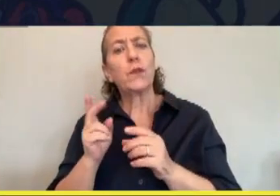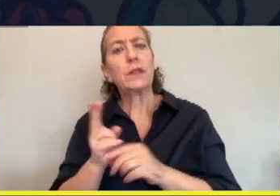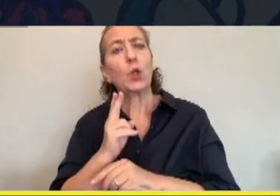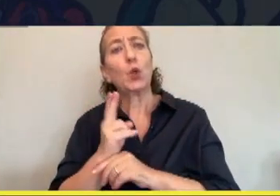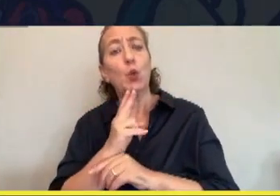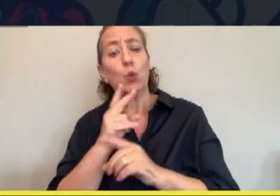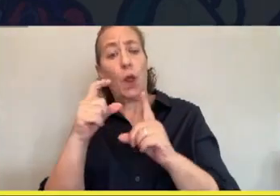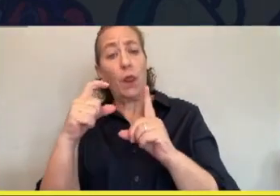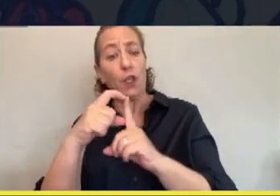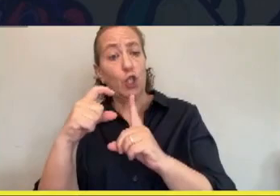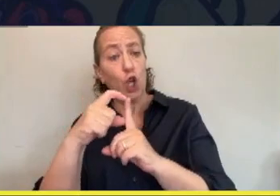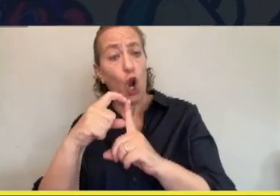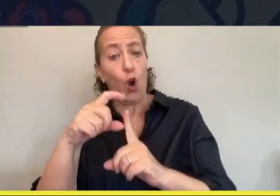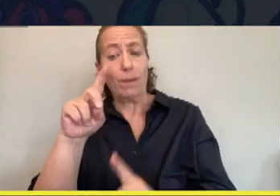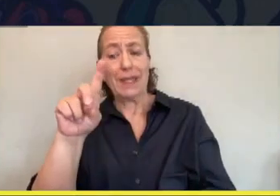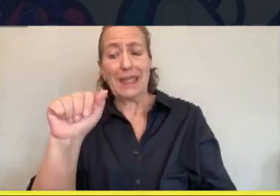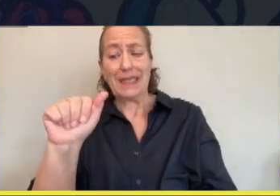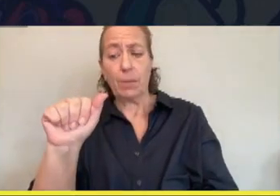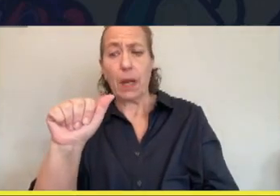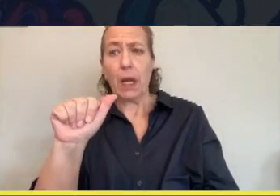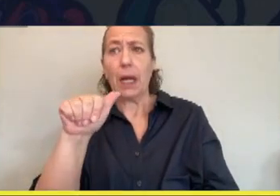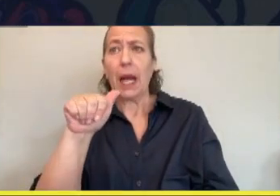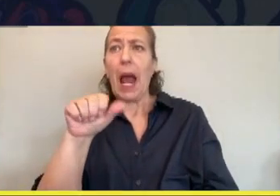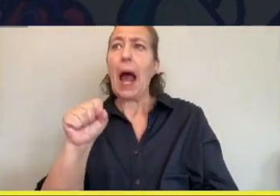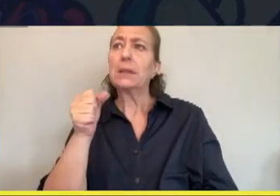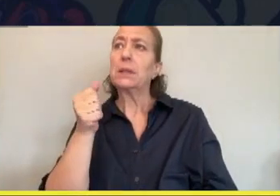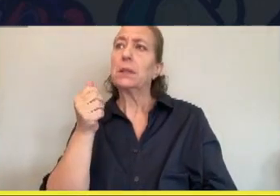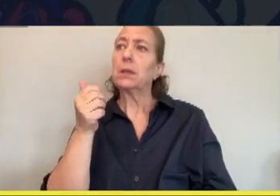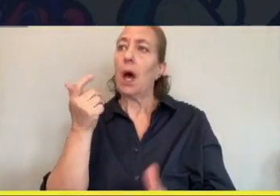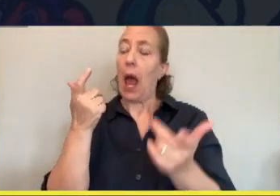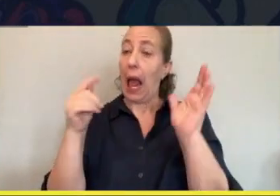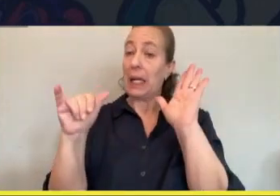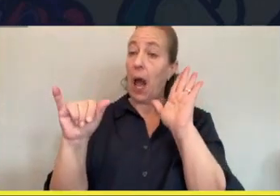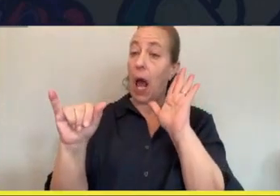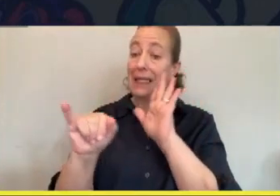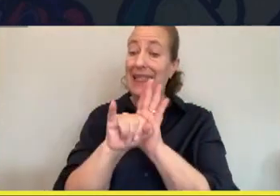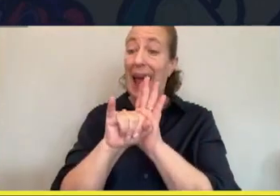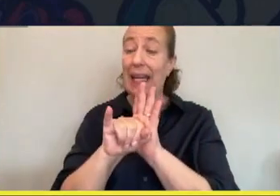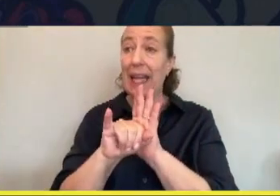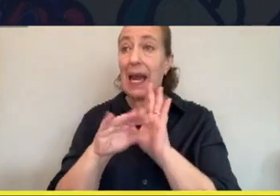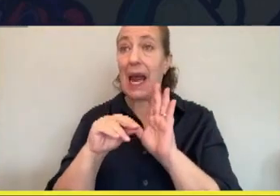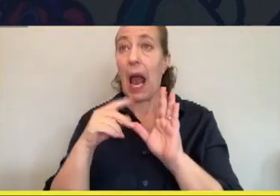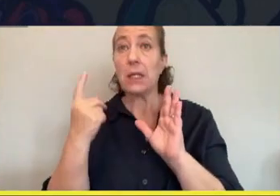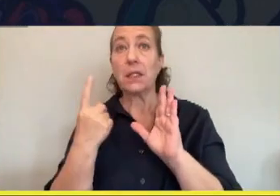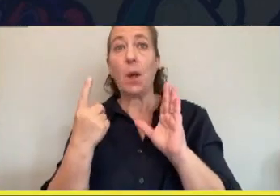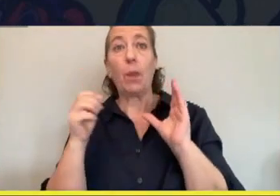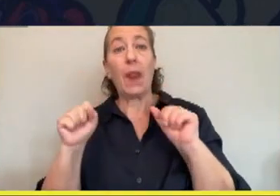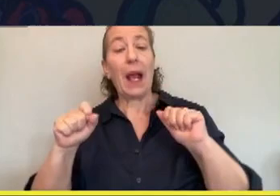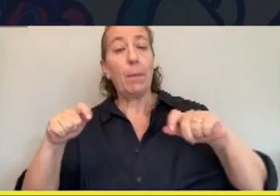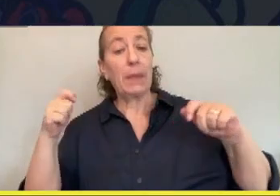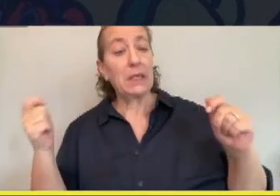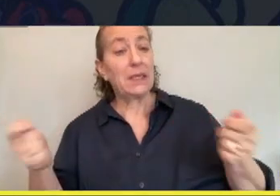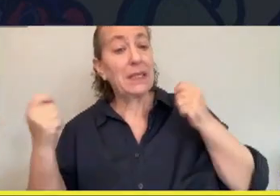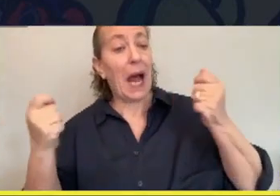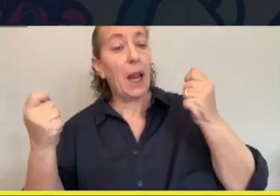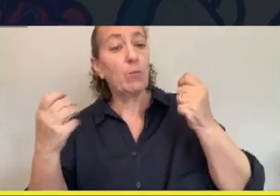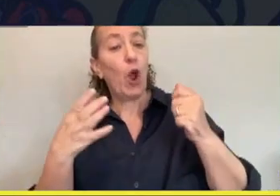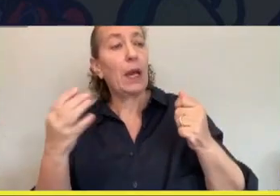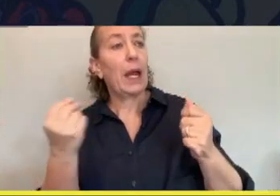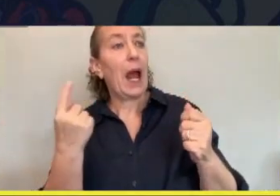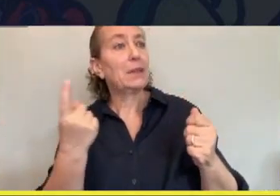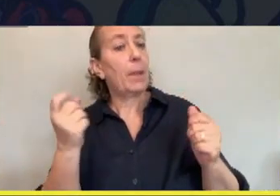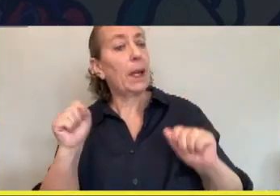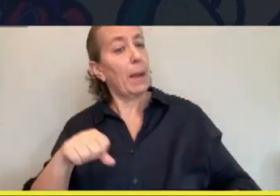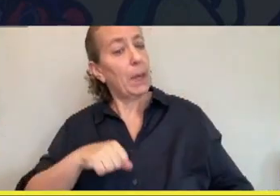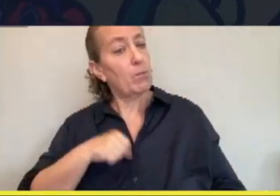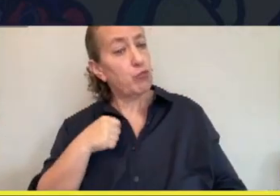as a form of identity and as something that can be celebrated and a marker of pride and so forth, that it's not something that